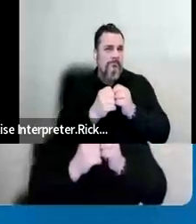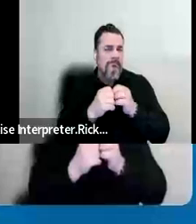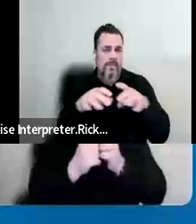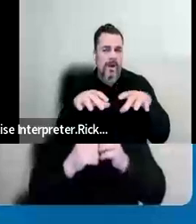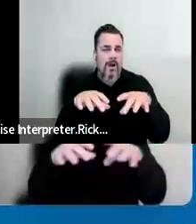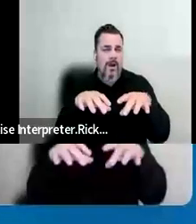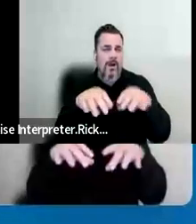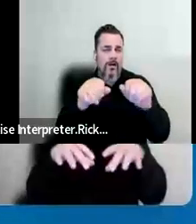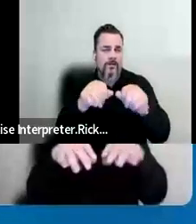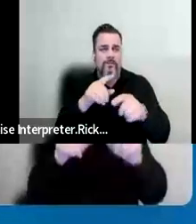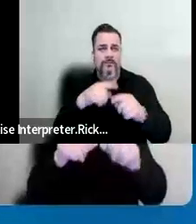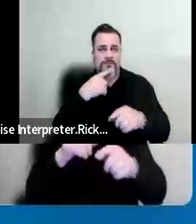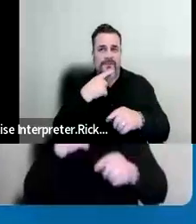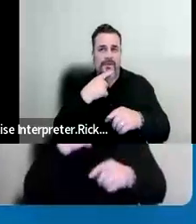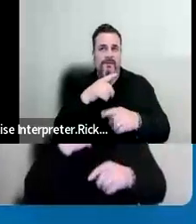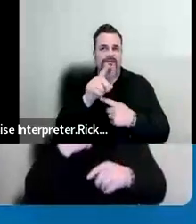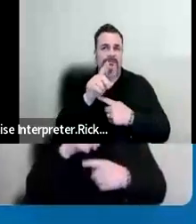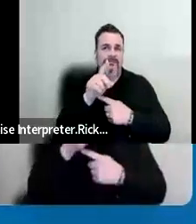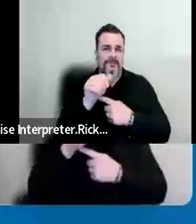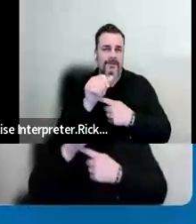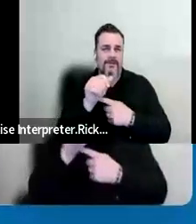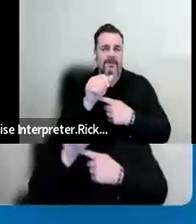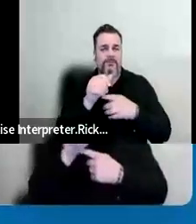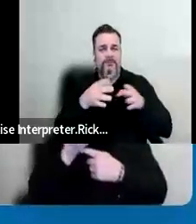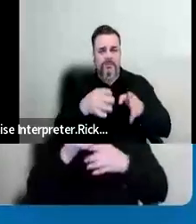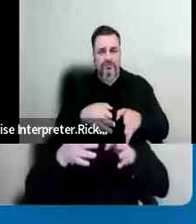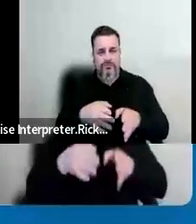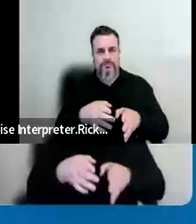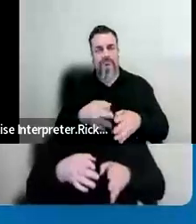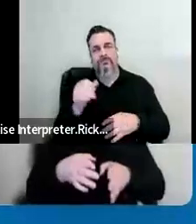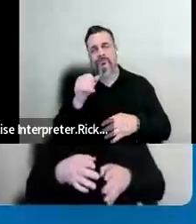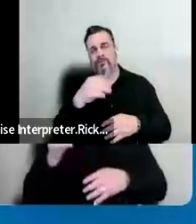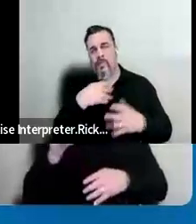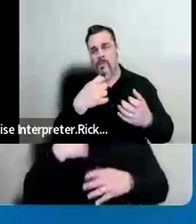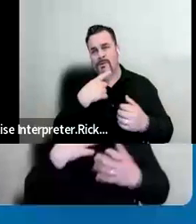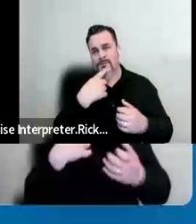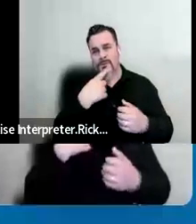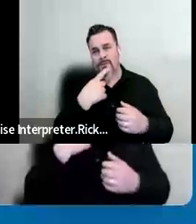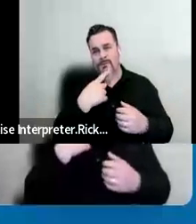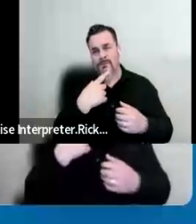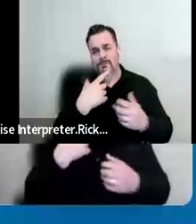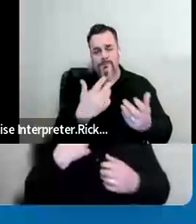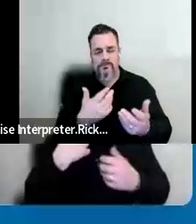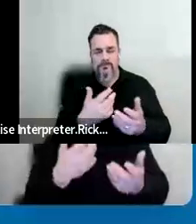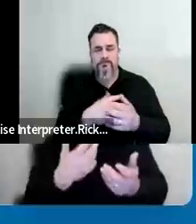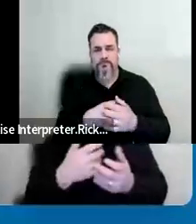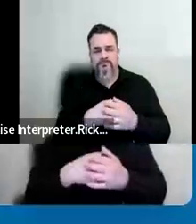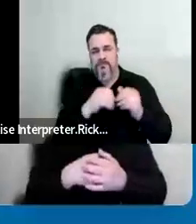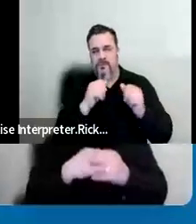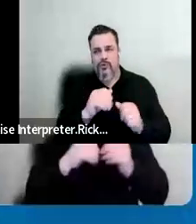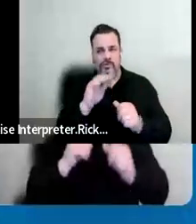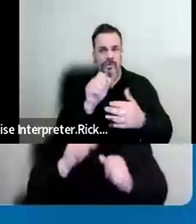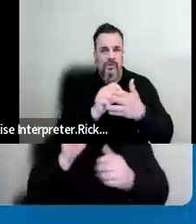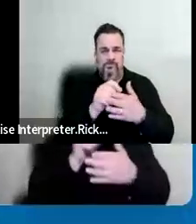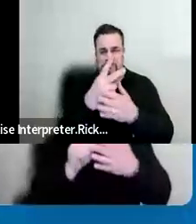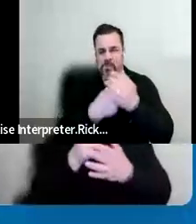adopted in the United States to say disabled persons. So I want to just say that, you know, it could be written both